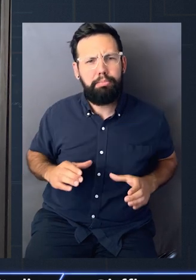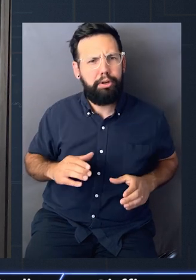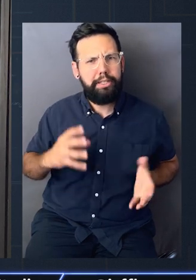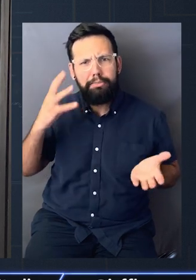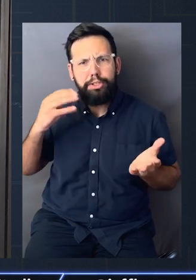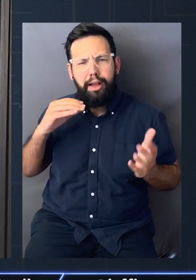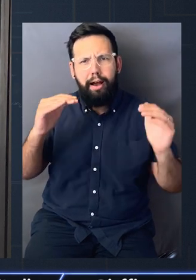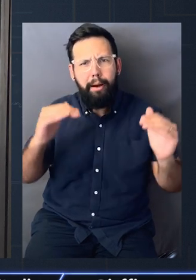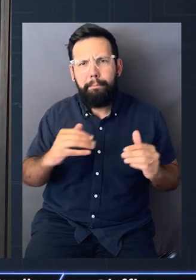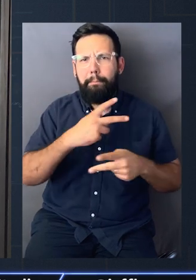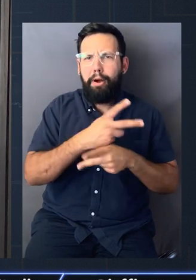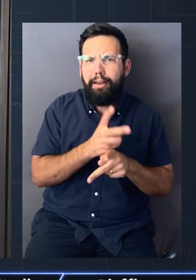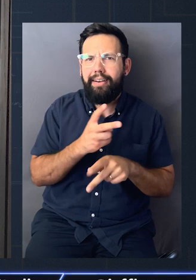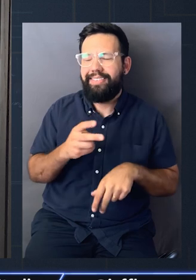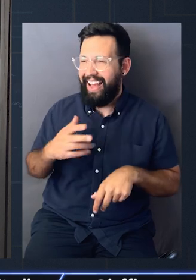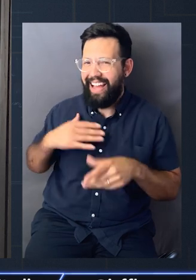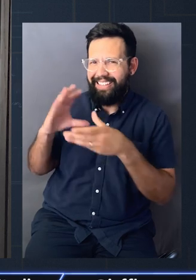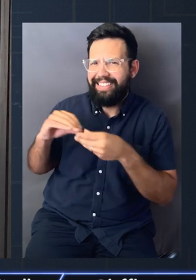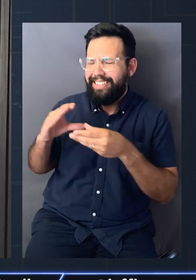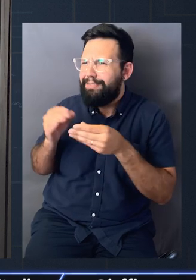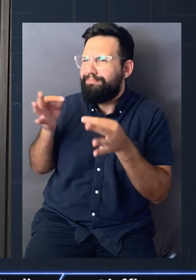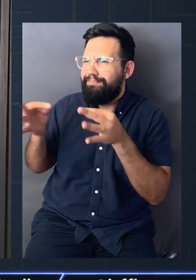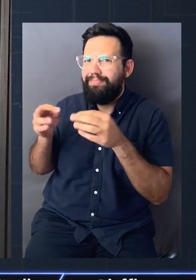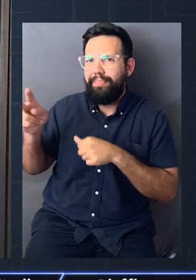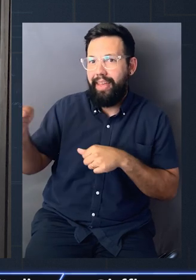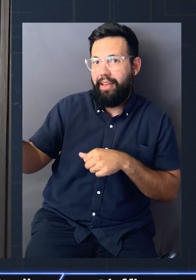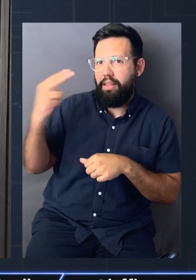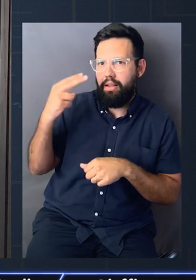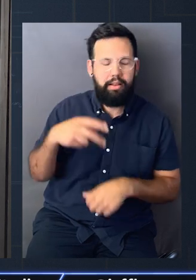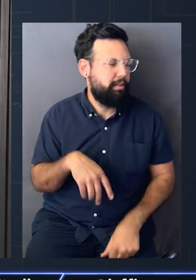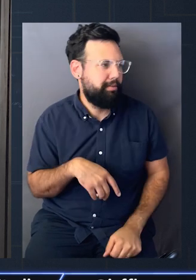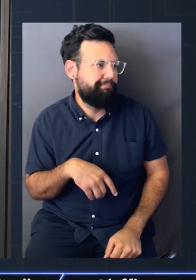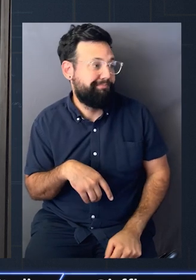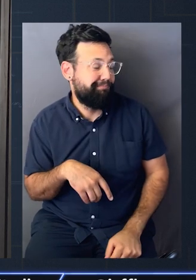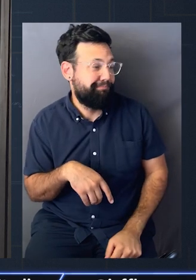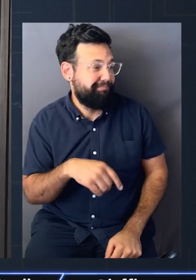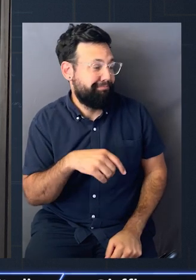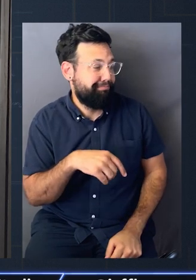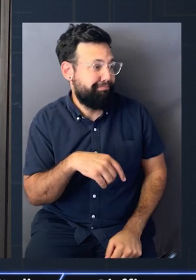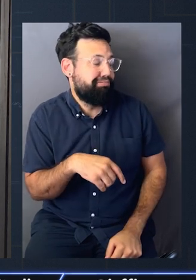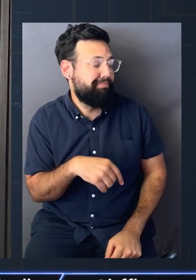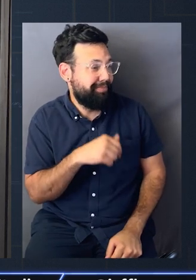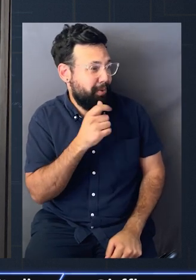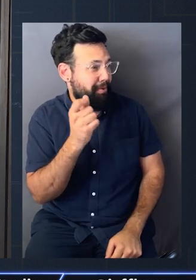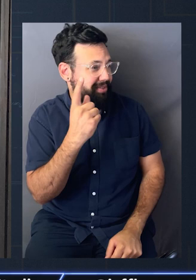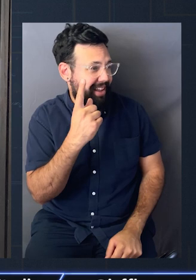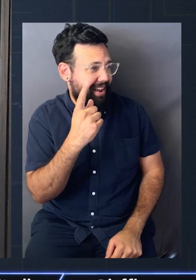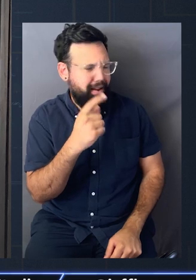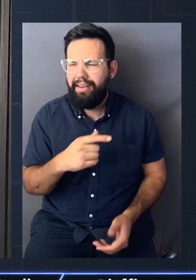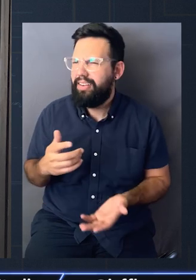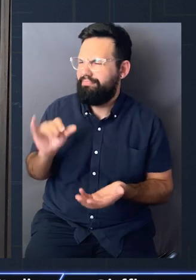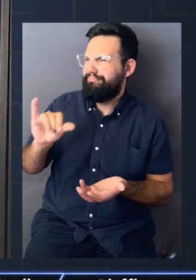they kind of look at me with a little bit of like, you don't quite get it yet, Jeff. And they just say, and this stuck with